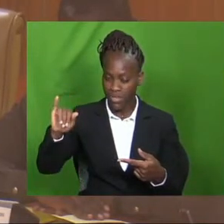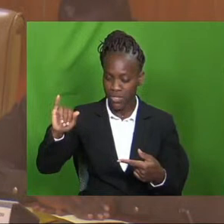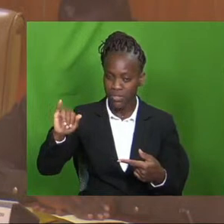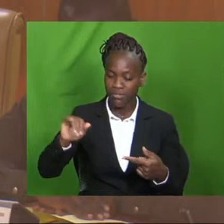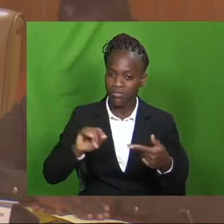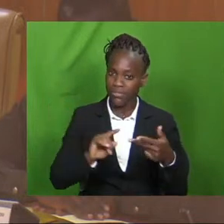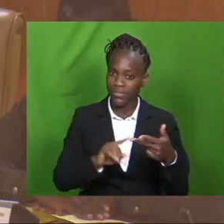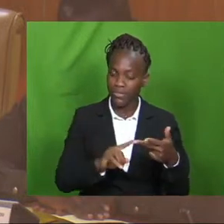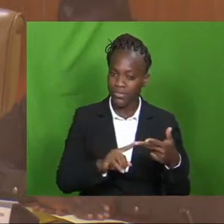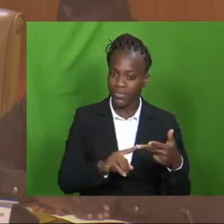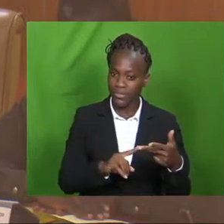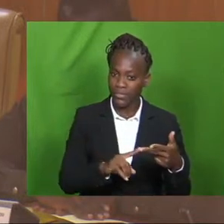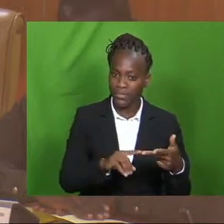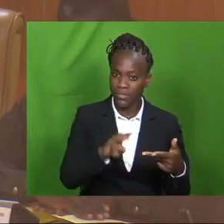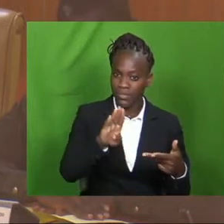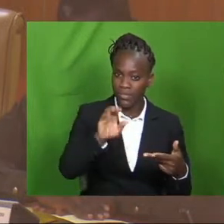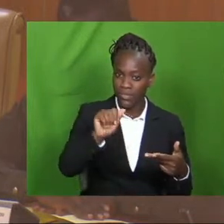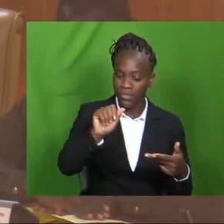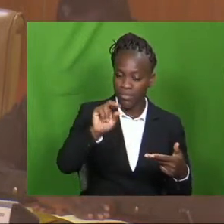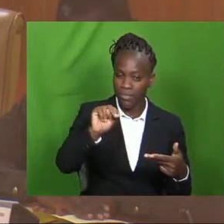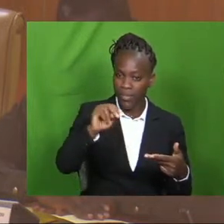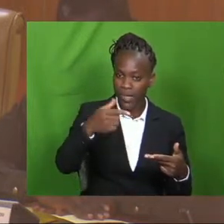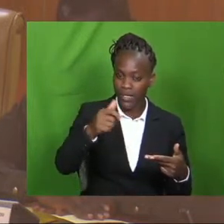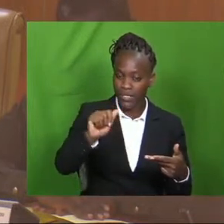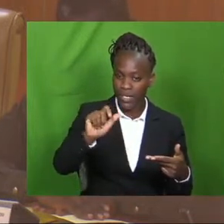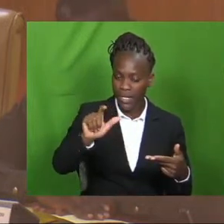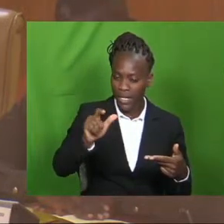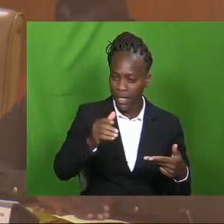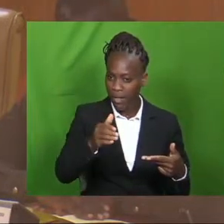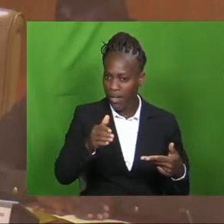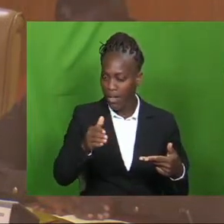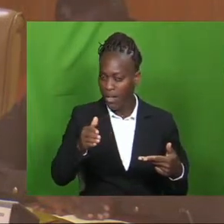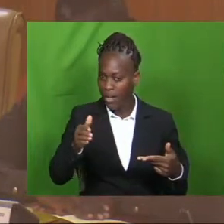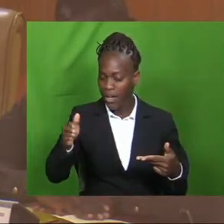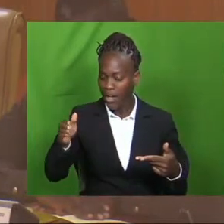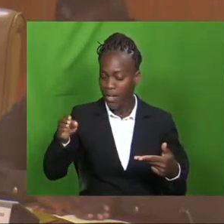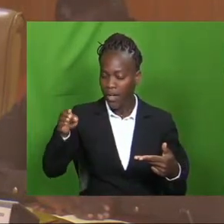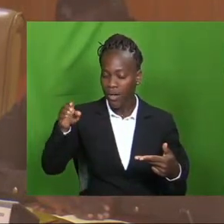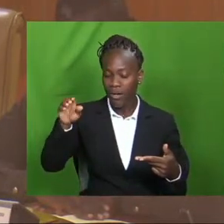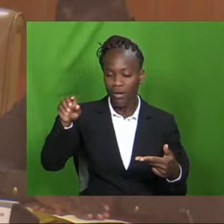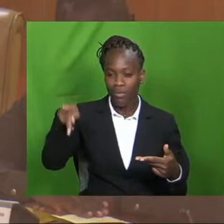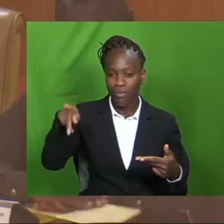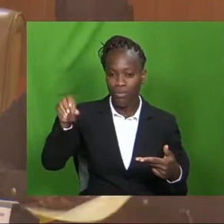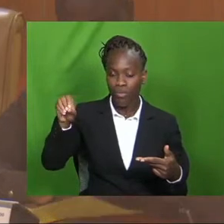3. Bangda, Pasoku Road.